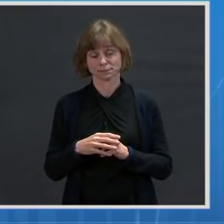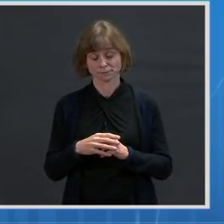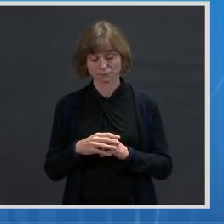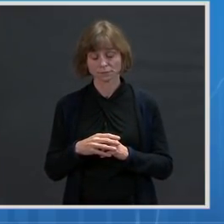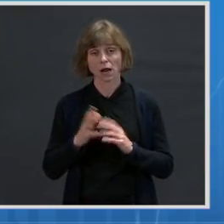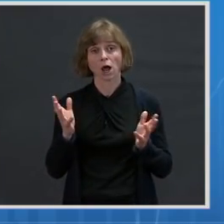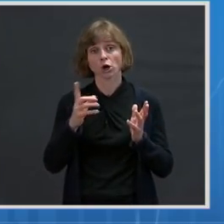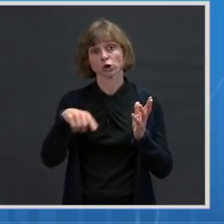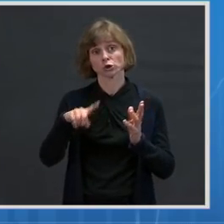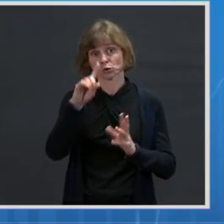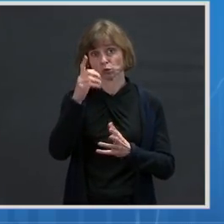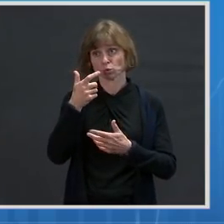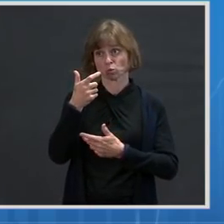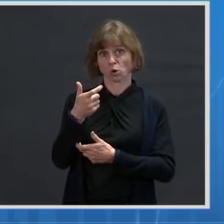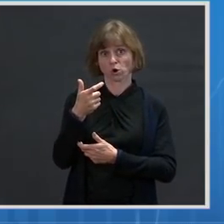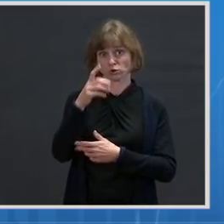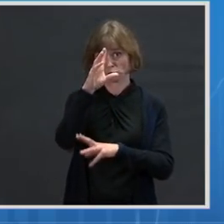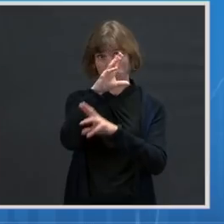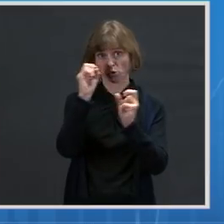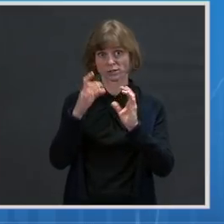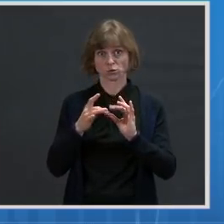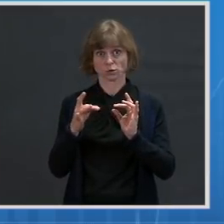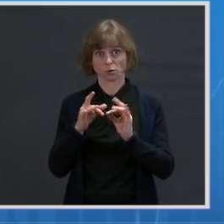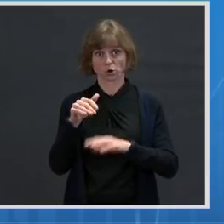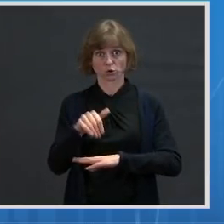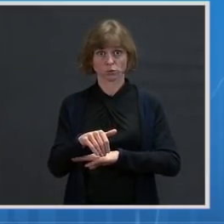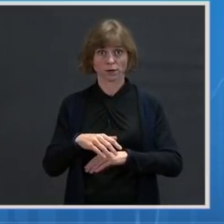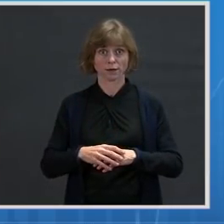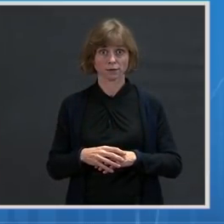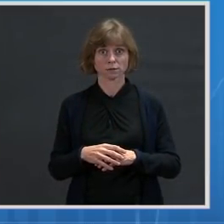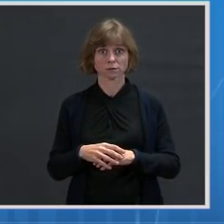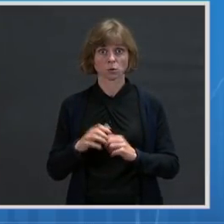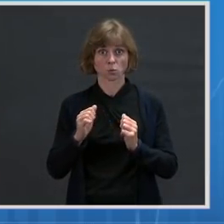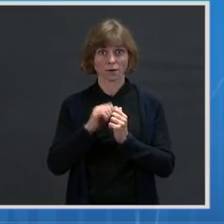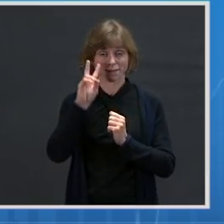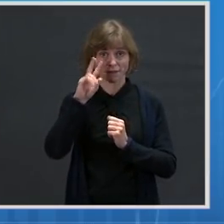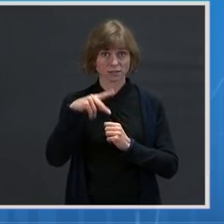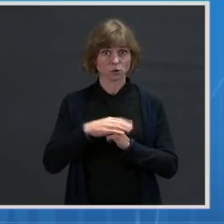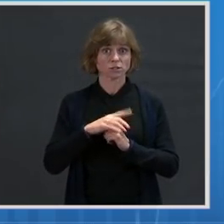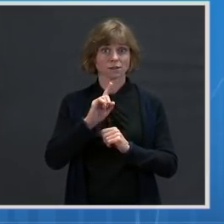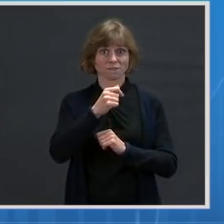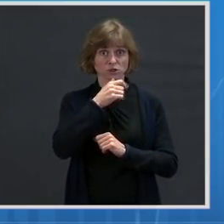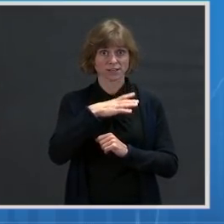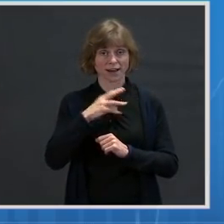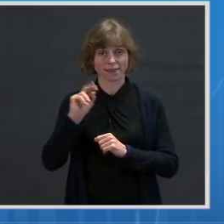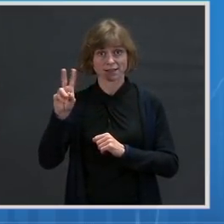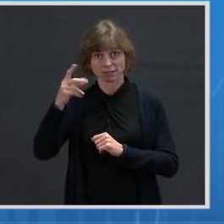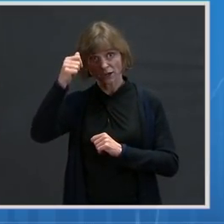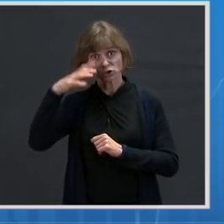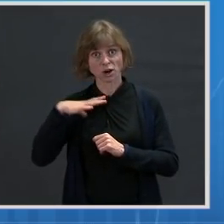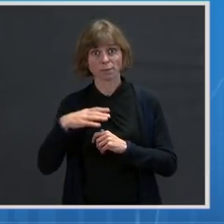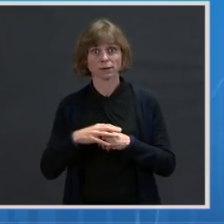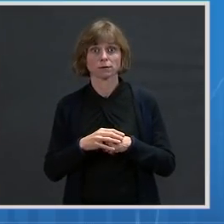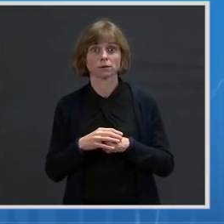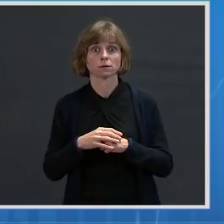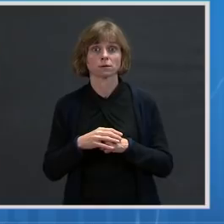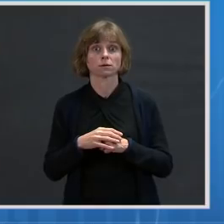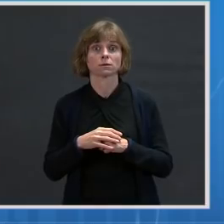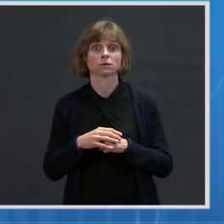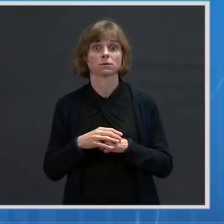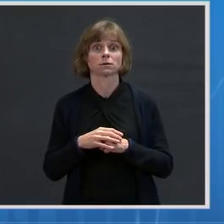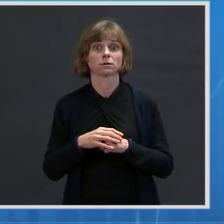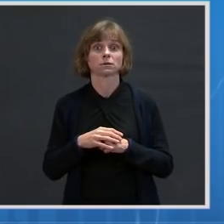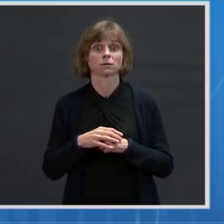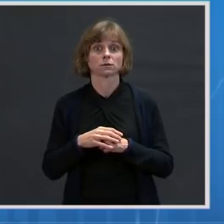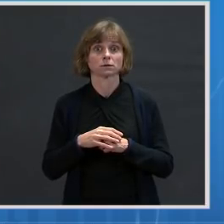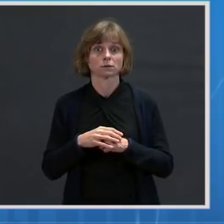watch the president's remarks this evening with the vice president, the first lady, and the second gentleman, to